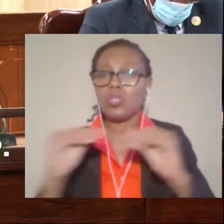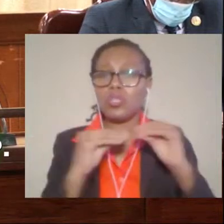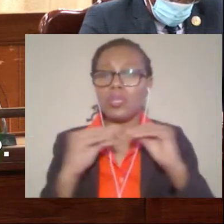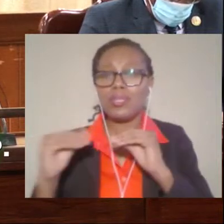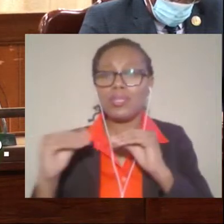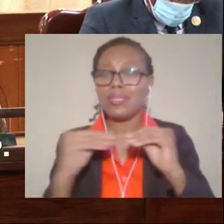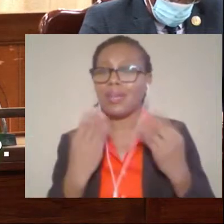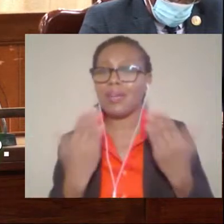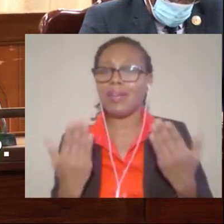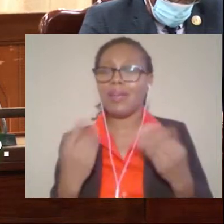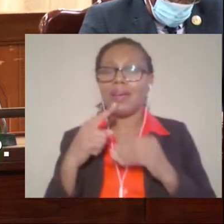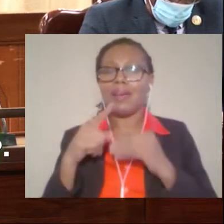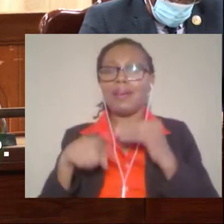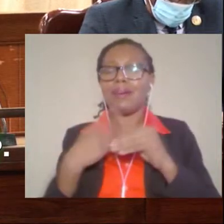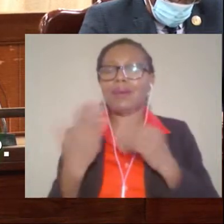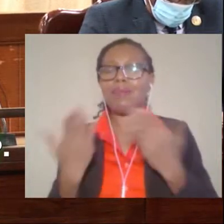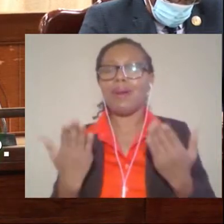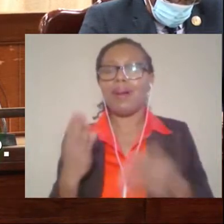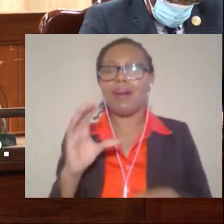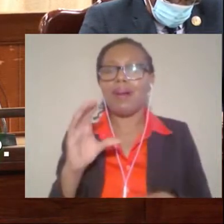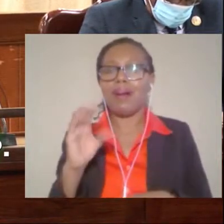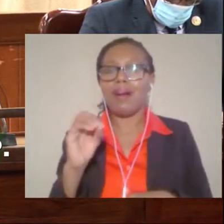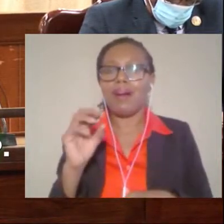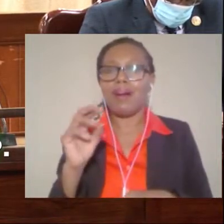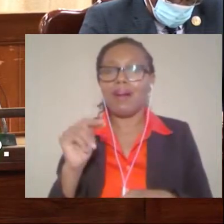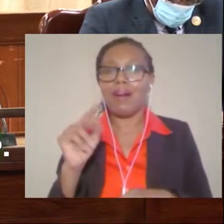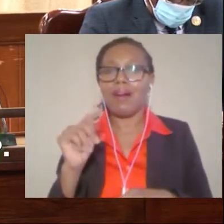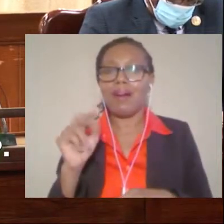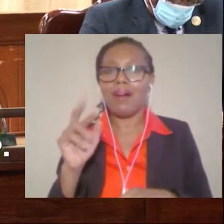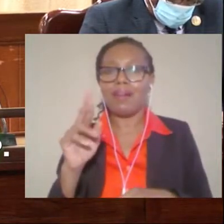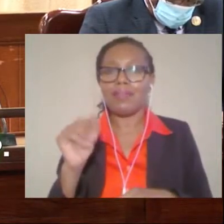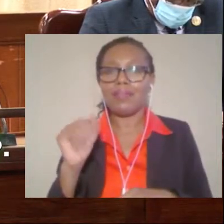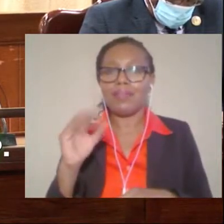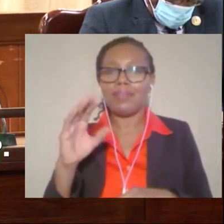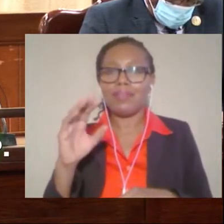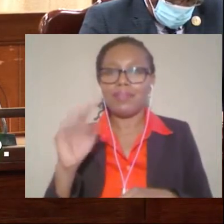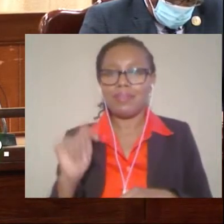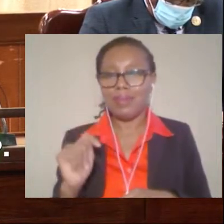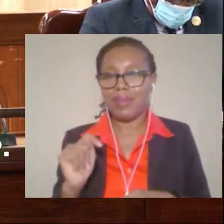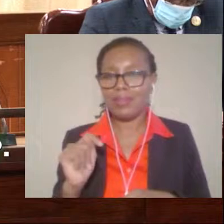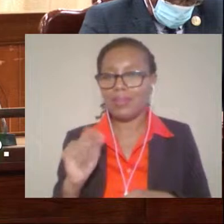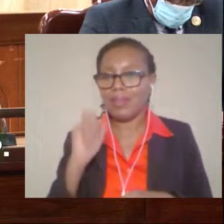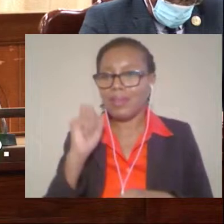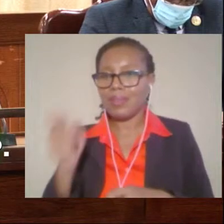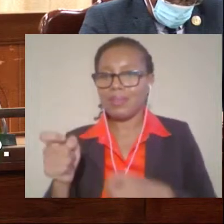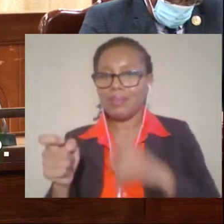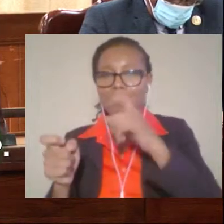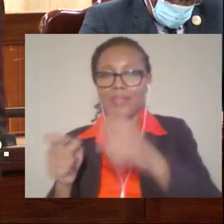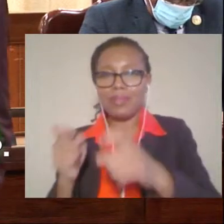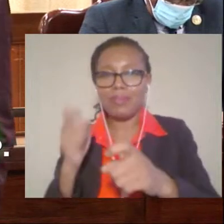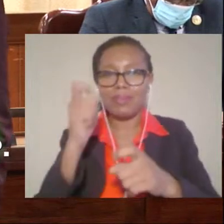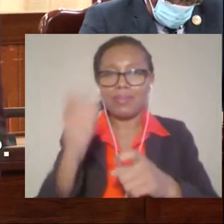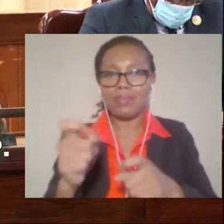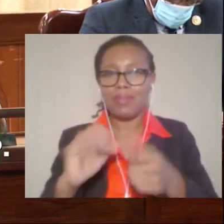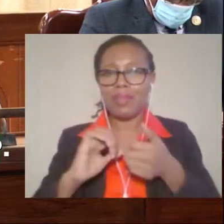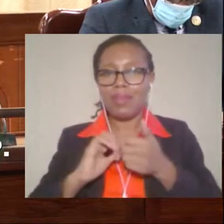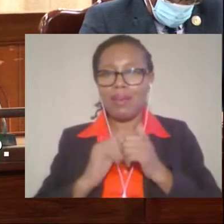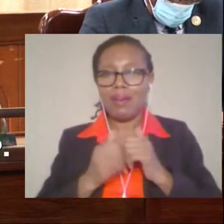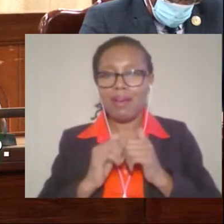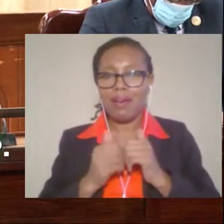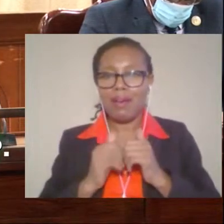contracts and how they are awarded. And what was it that qualified a